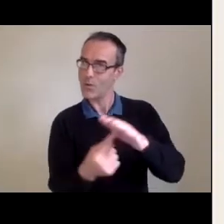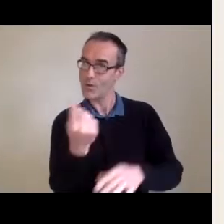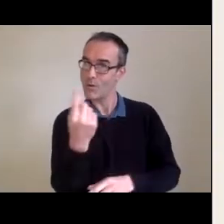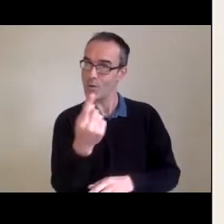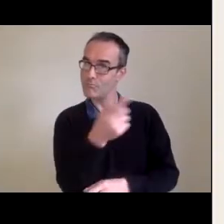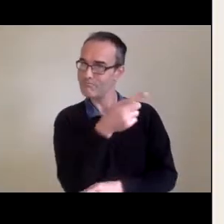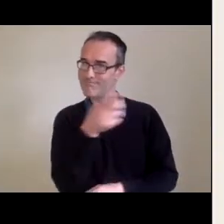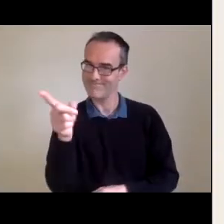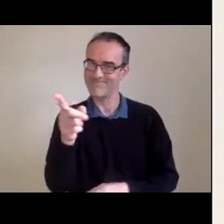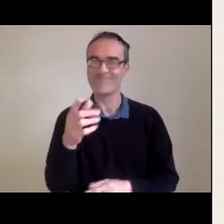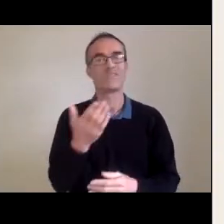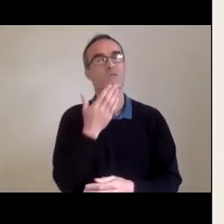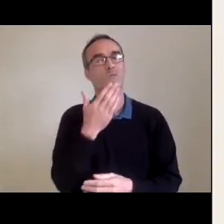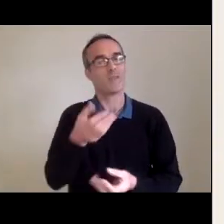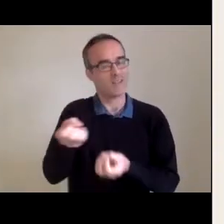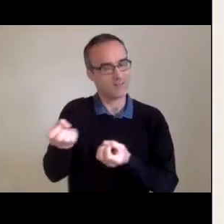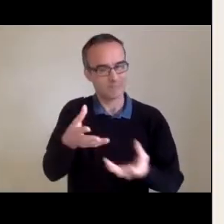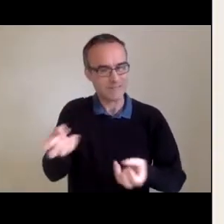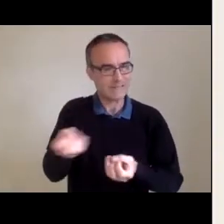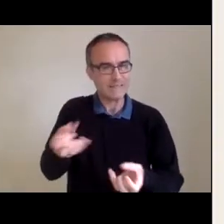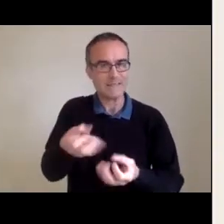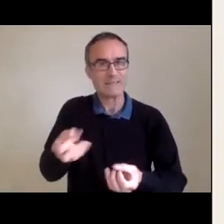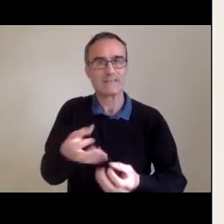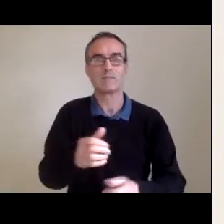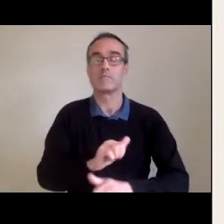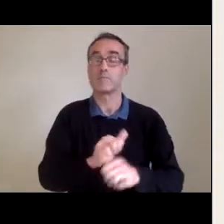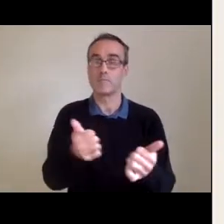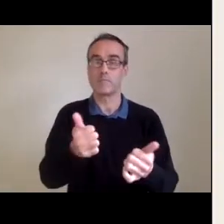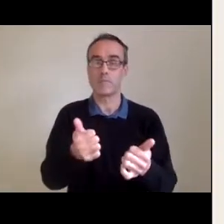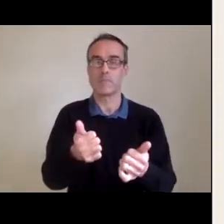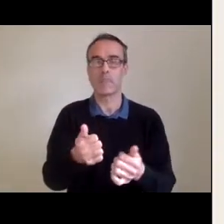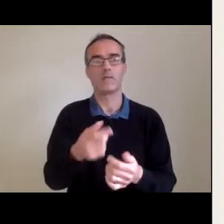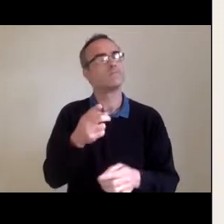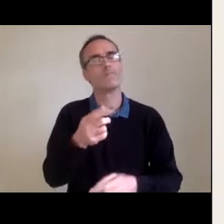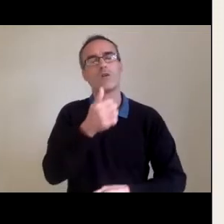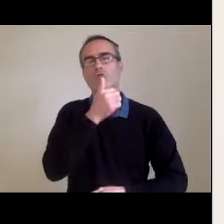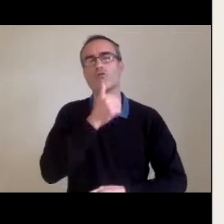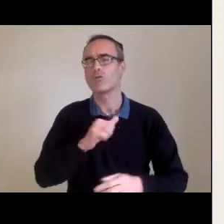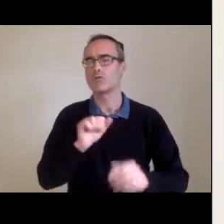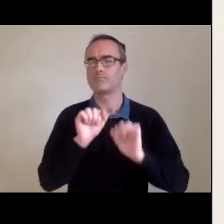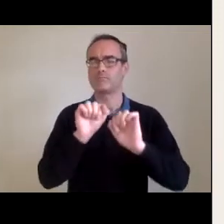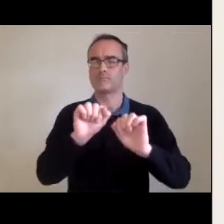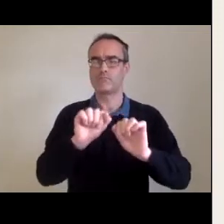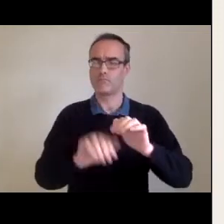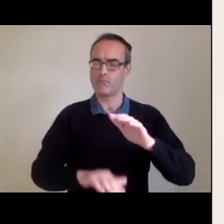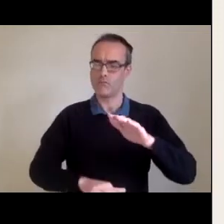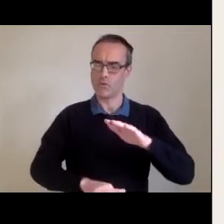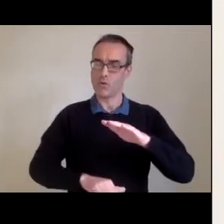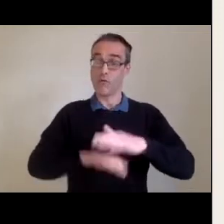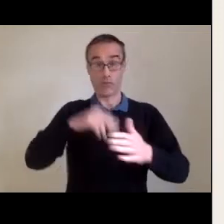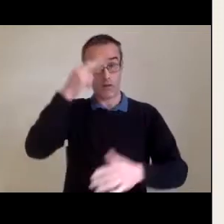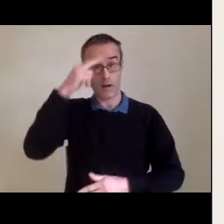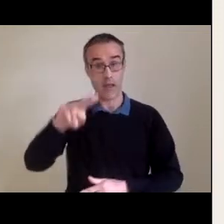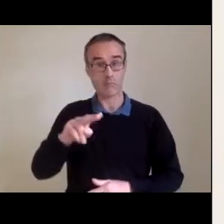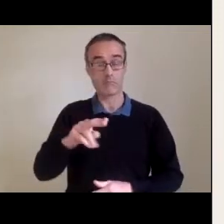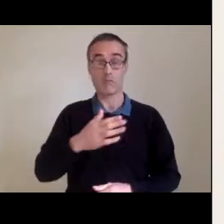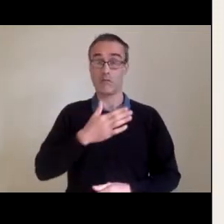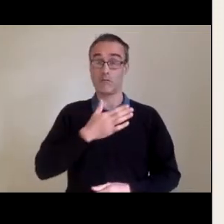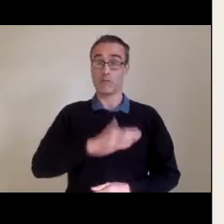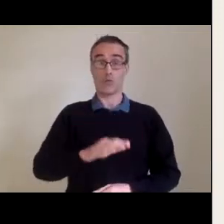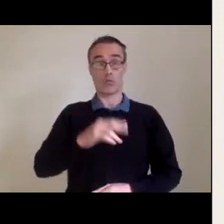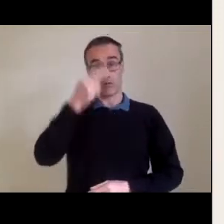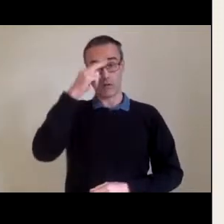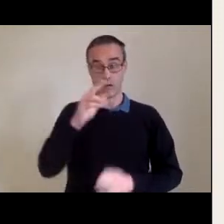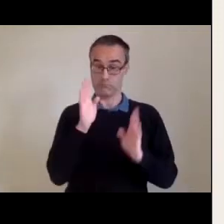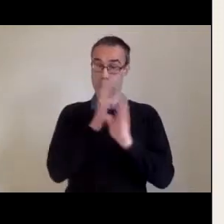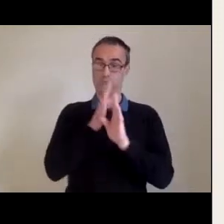or as you feel comfortable doing. I'm not going to use anybody's full name. If you'd like to remain anonymous, then that's absolutely fine. Do just